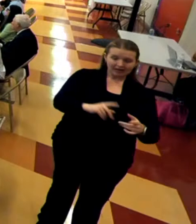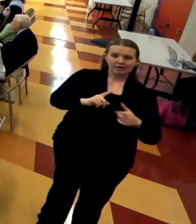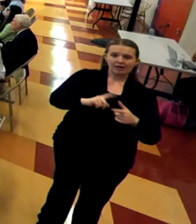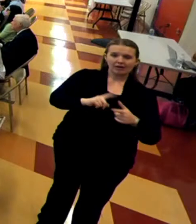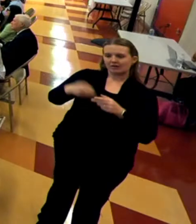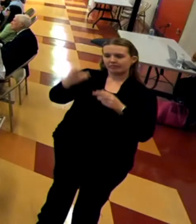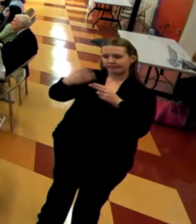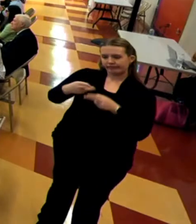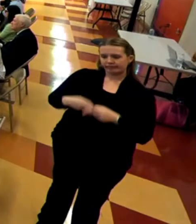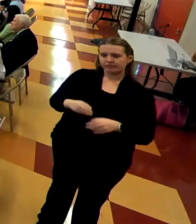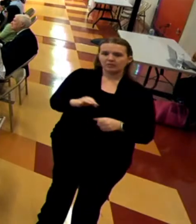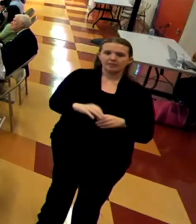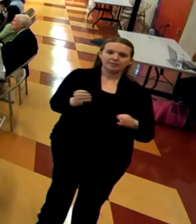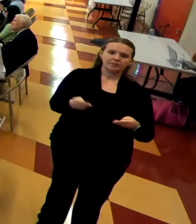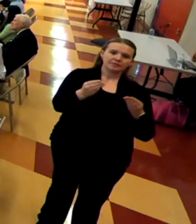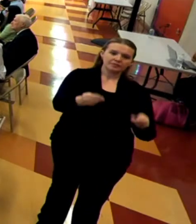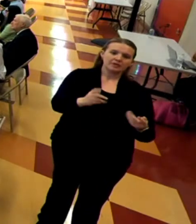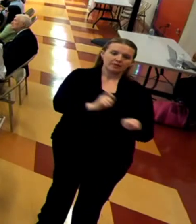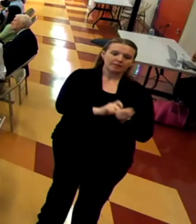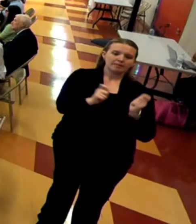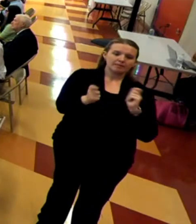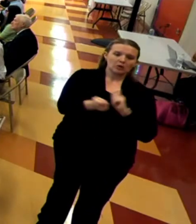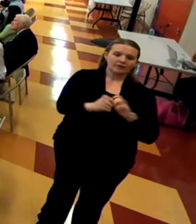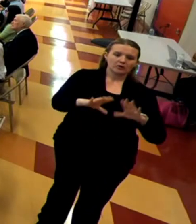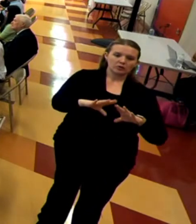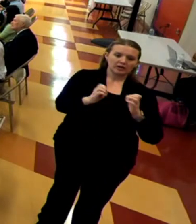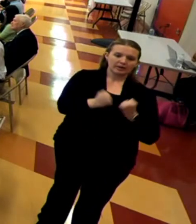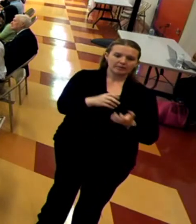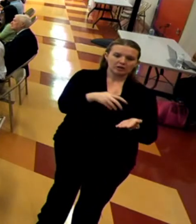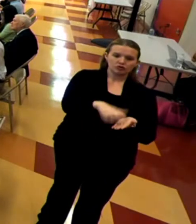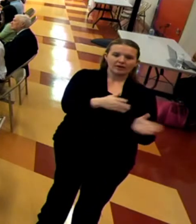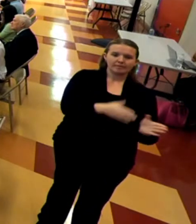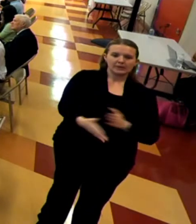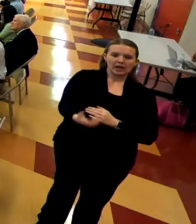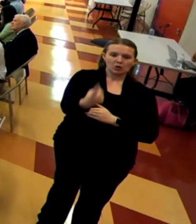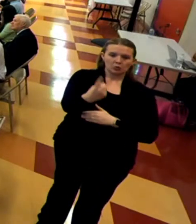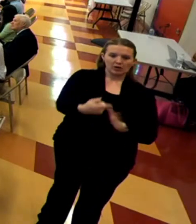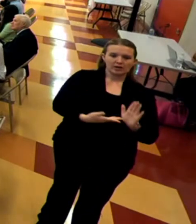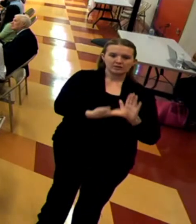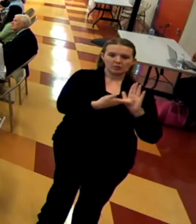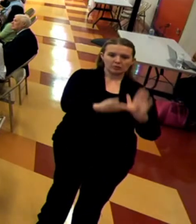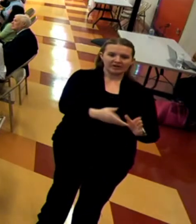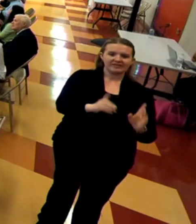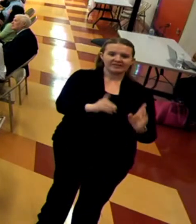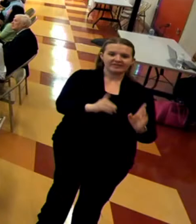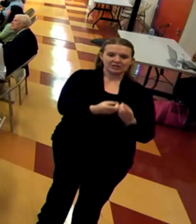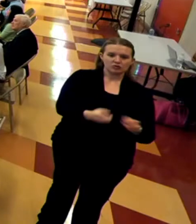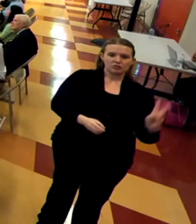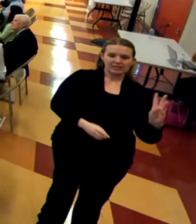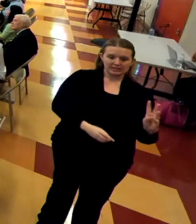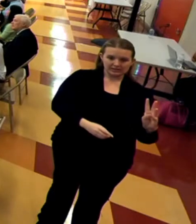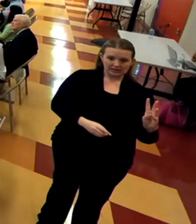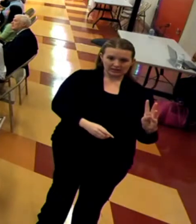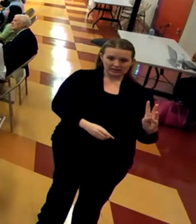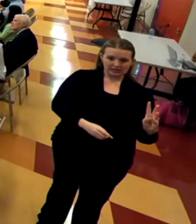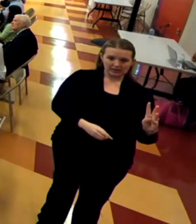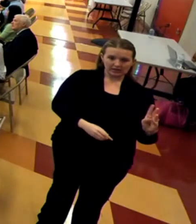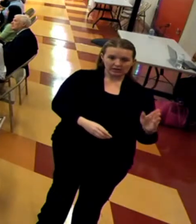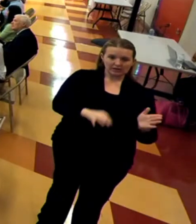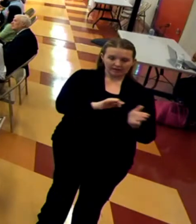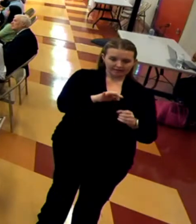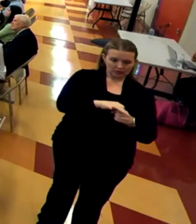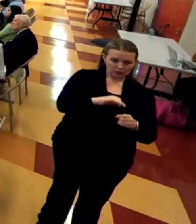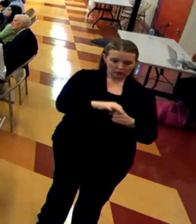vote. Motion on the floor is to modify committee draft plan 1 as presented in the District 6 proposal dividing voter tabulation